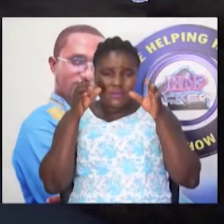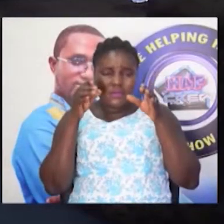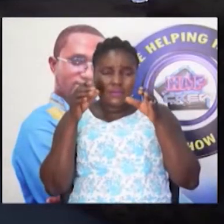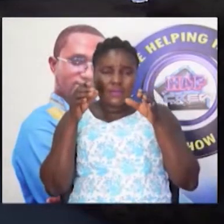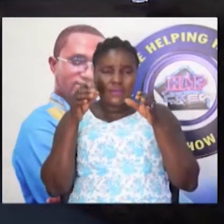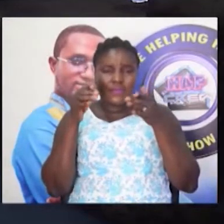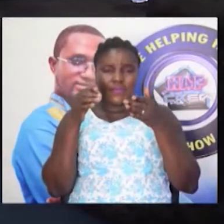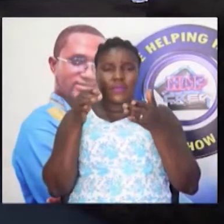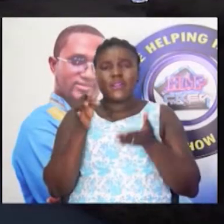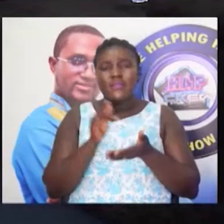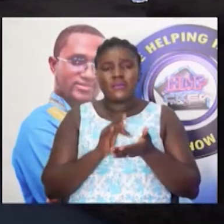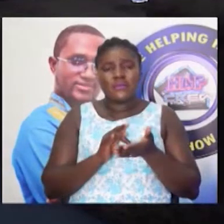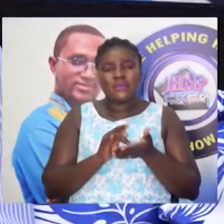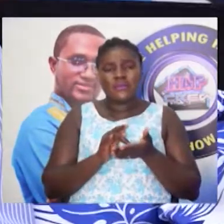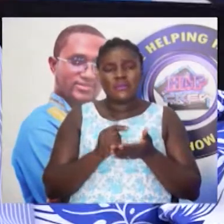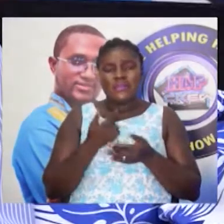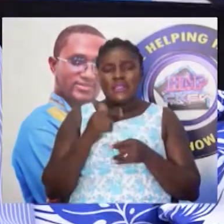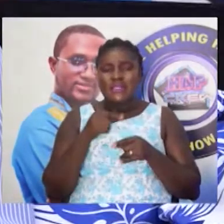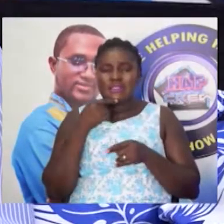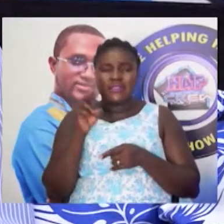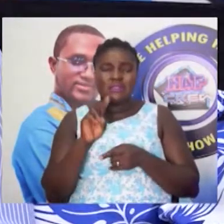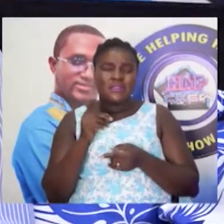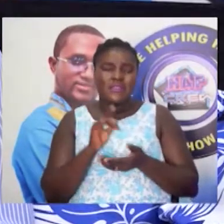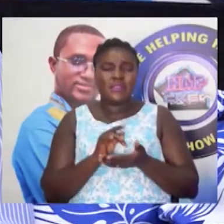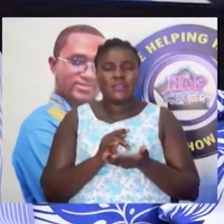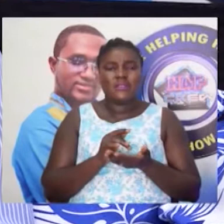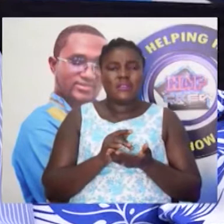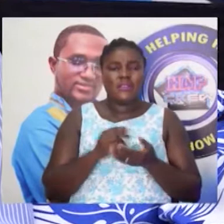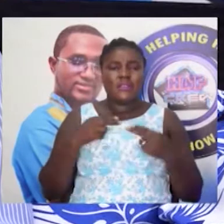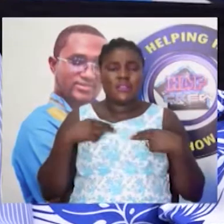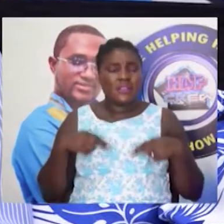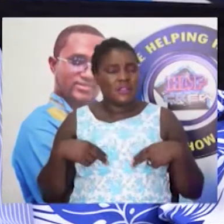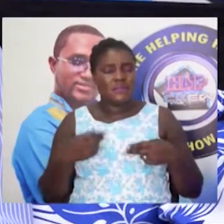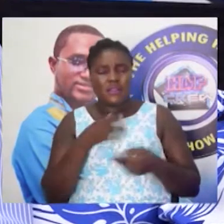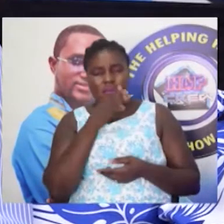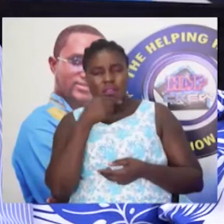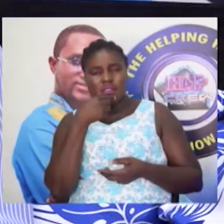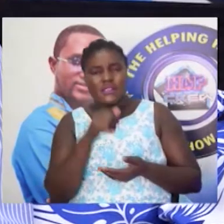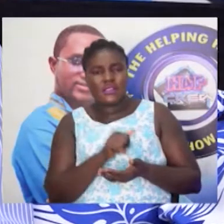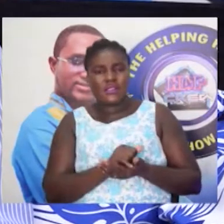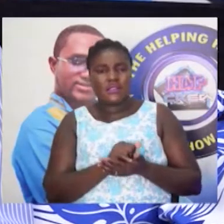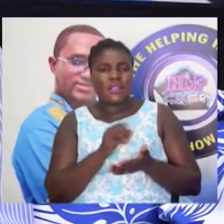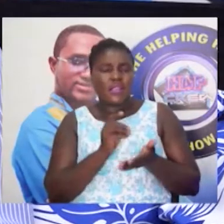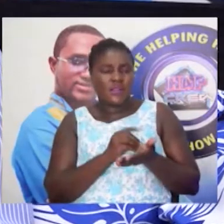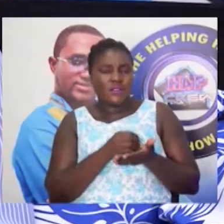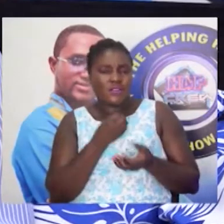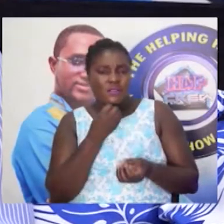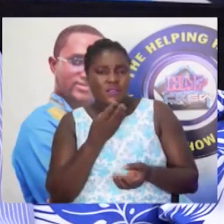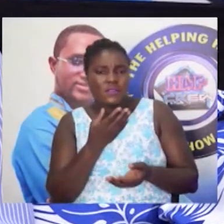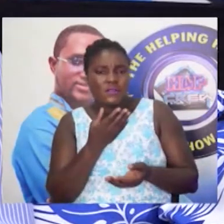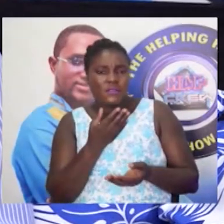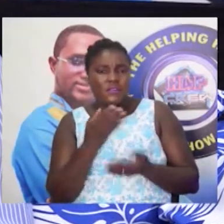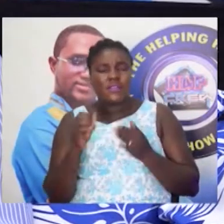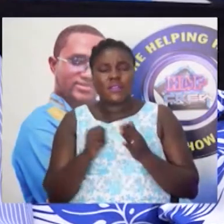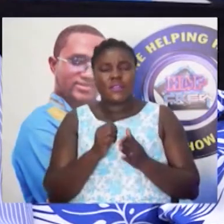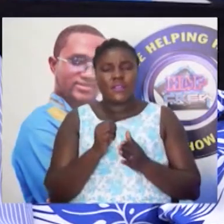anything? Yeah. I mean, medically, I can't mention it using the medical terms. But my mom told me, a